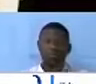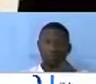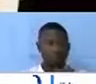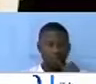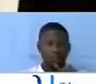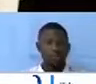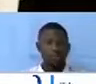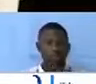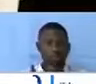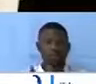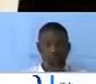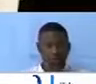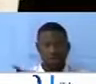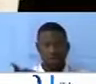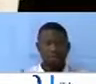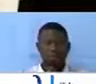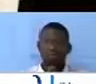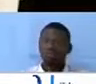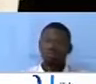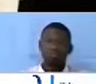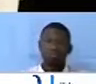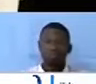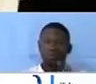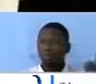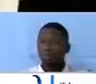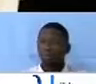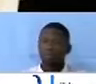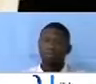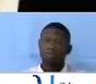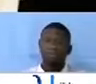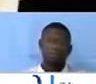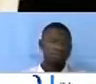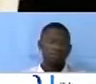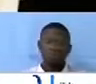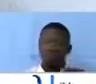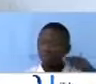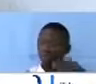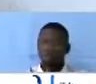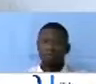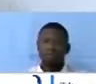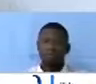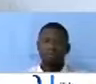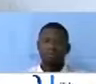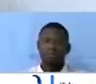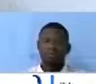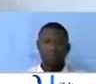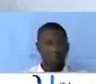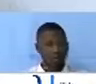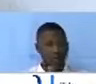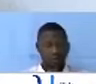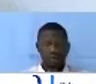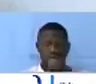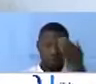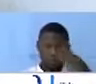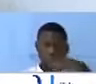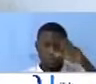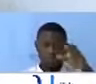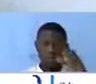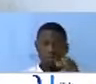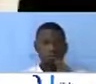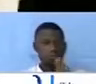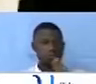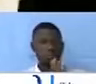contempt. We don't want to get to that point. Excuse me? I'm addressing the commission as a whole. Okay. Please hold